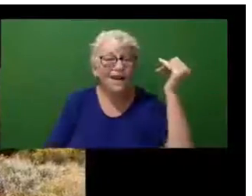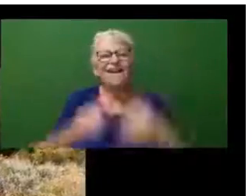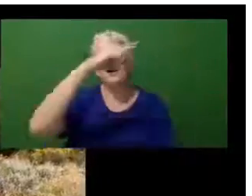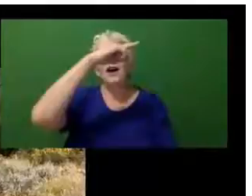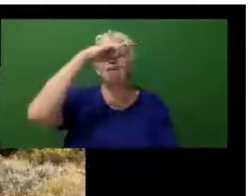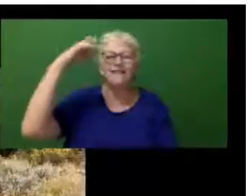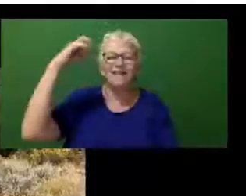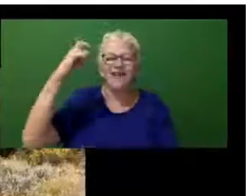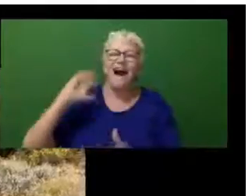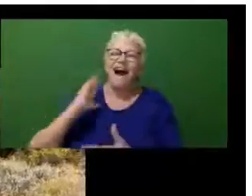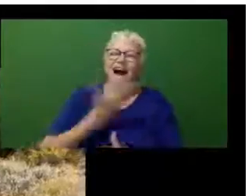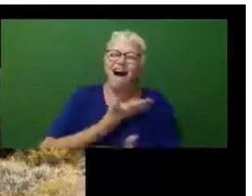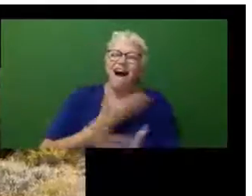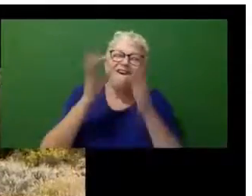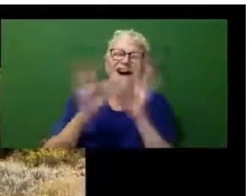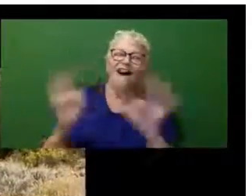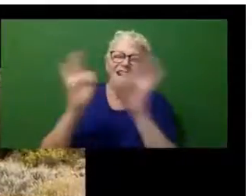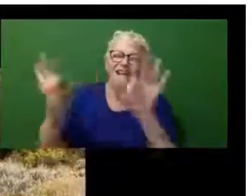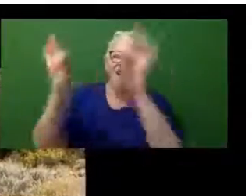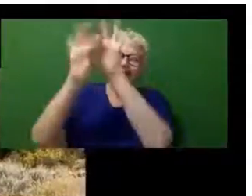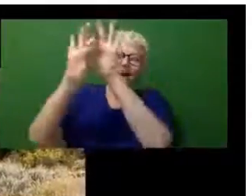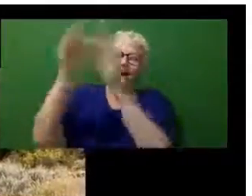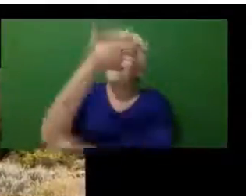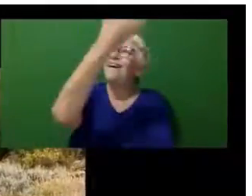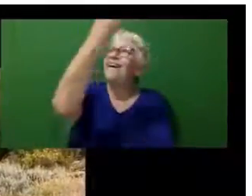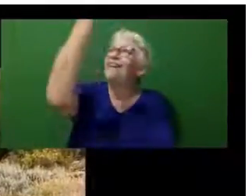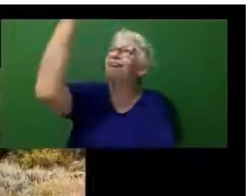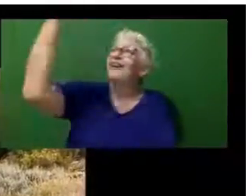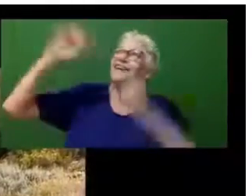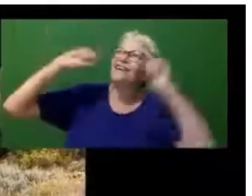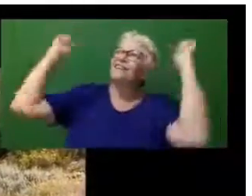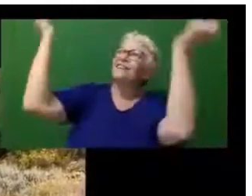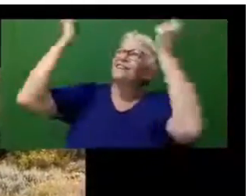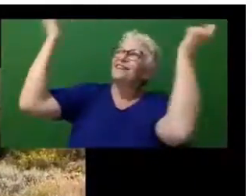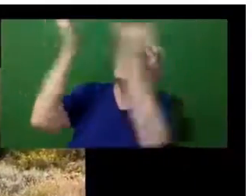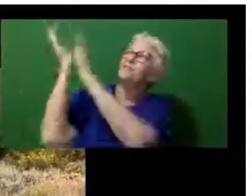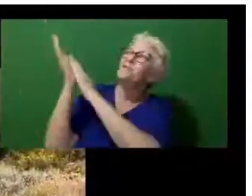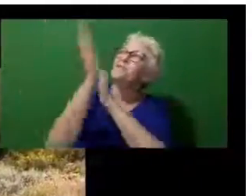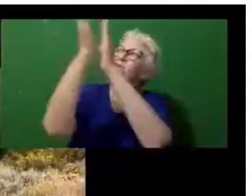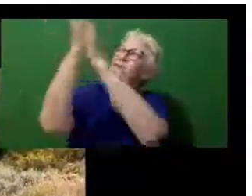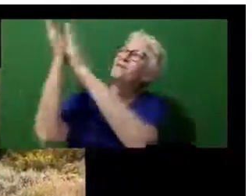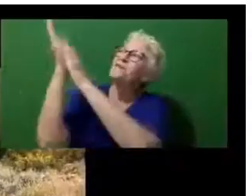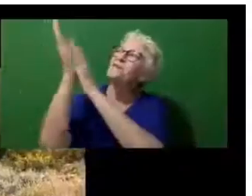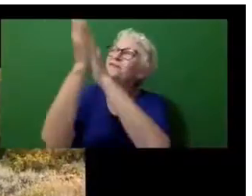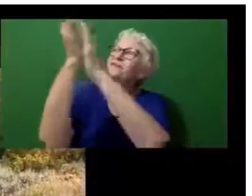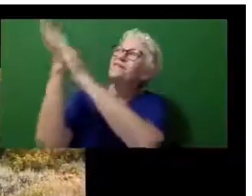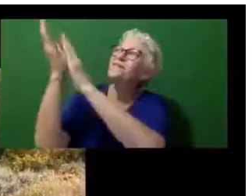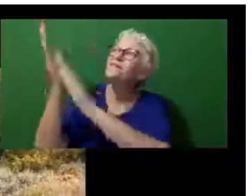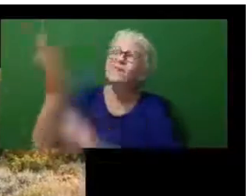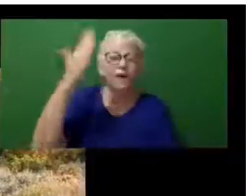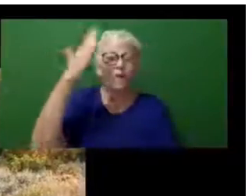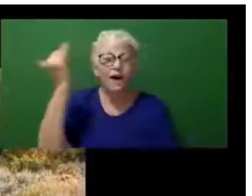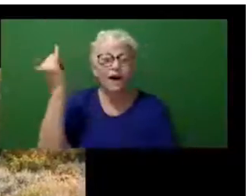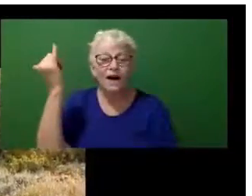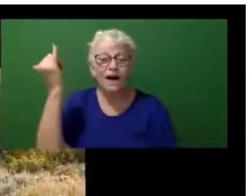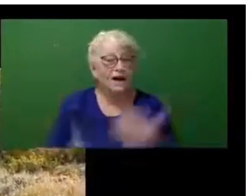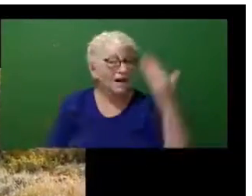Ki, ki, ki kadosh Adonai Eloheinu romemu.